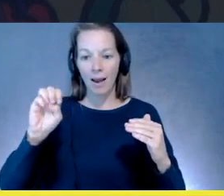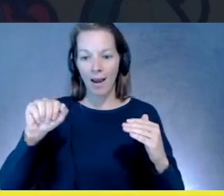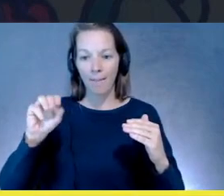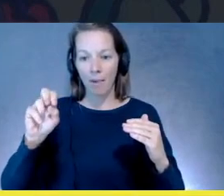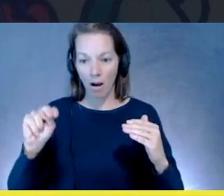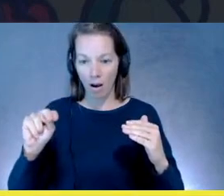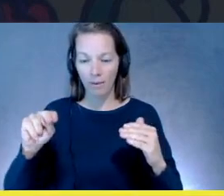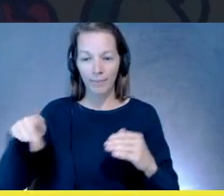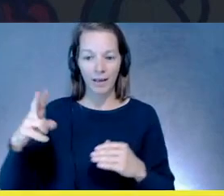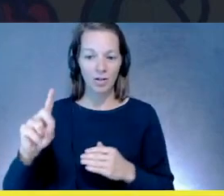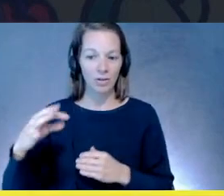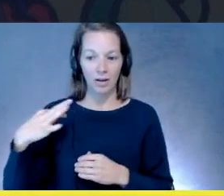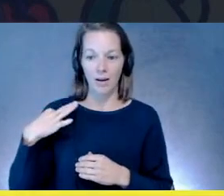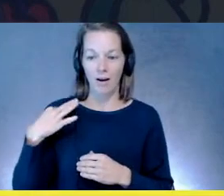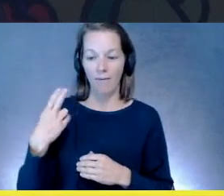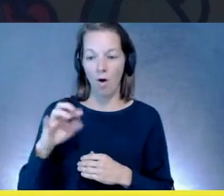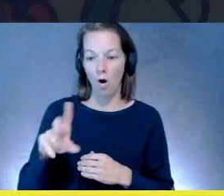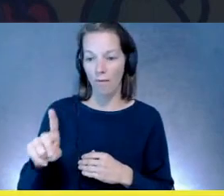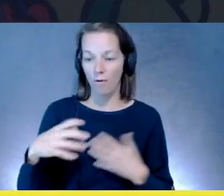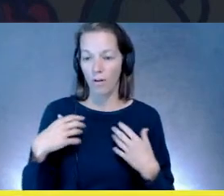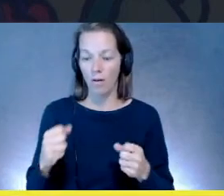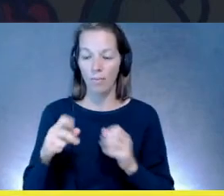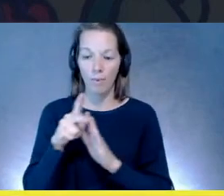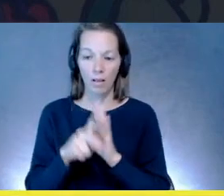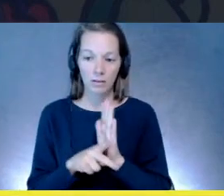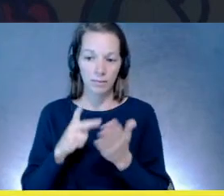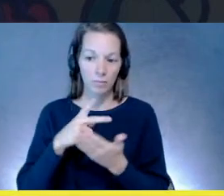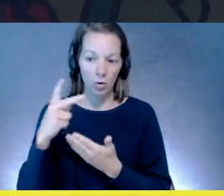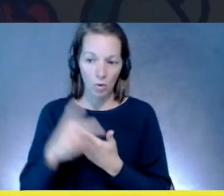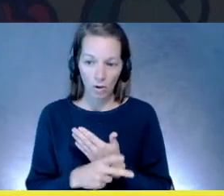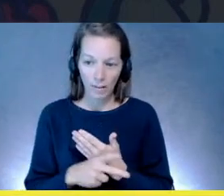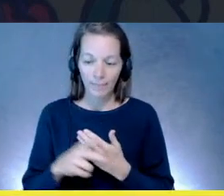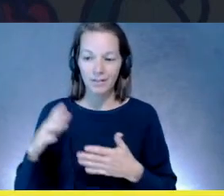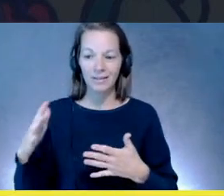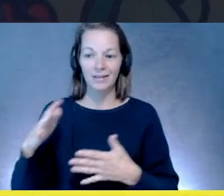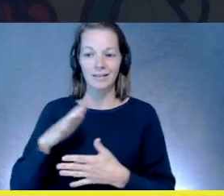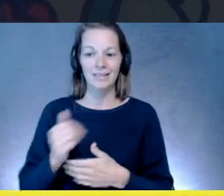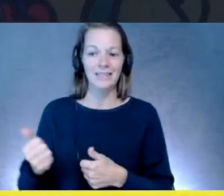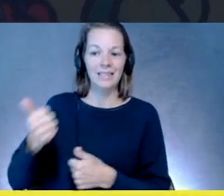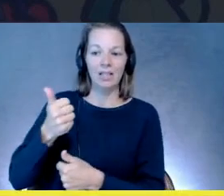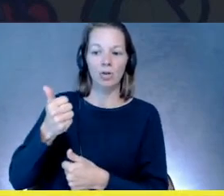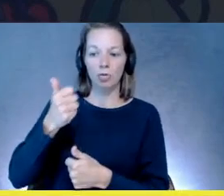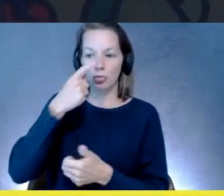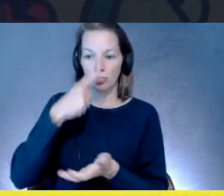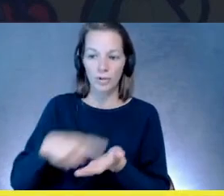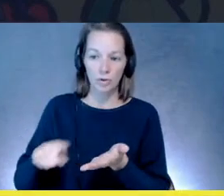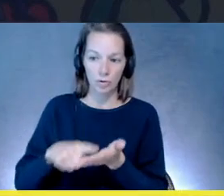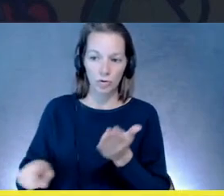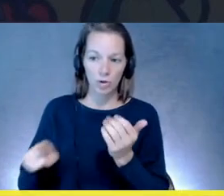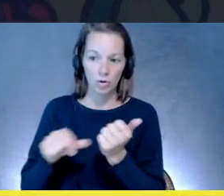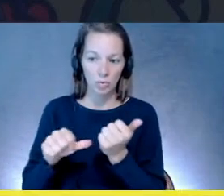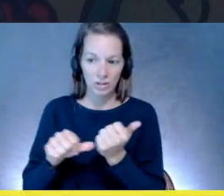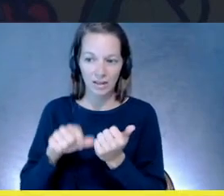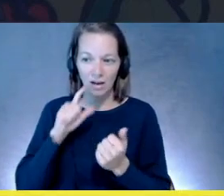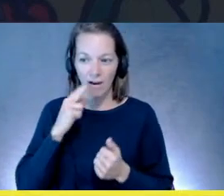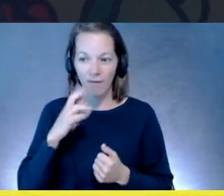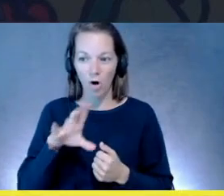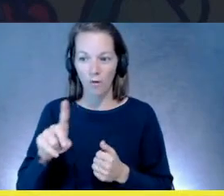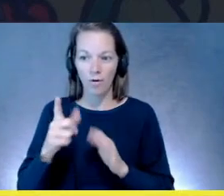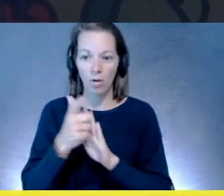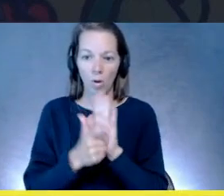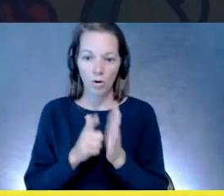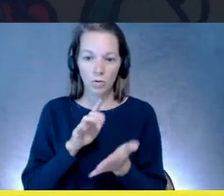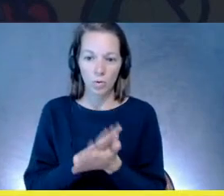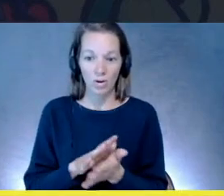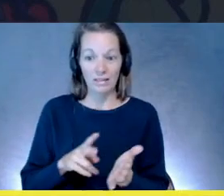candidate in Harvard's Health Policy Program and a senior research associate with Harvard Law School's Project on Disability. He is doing double duty for